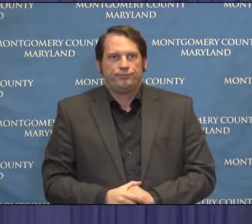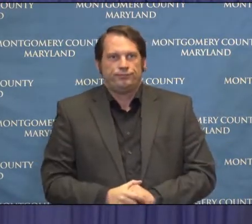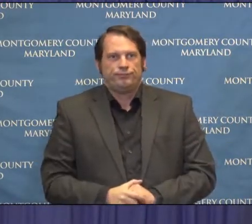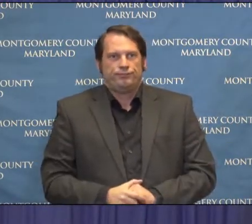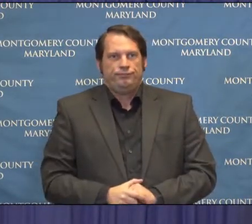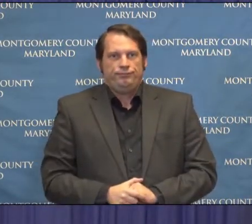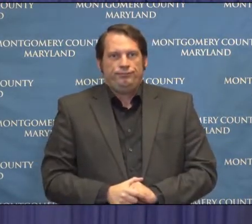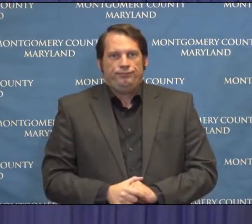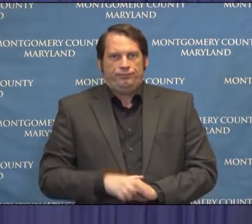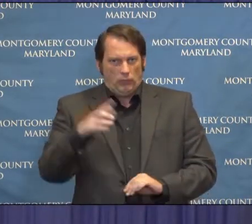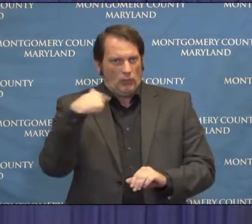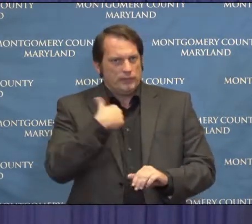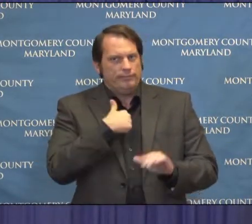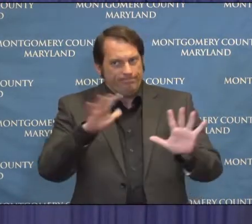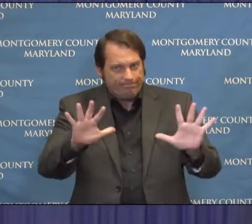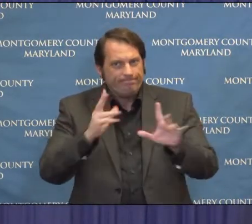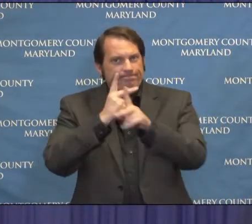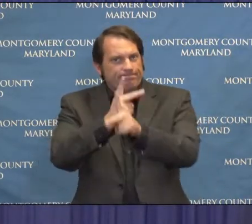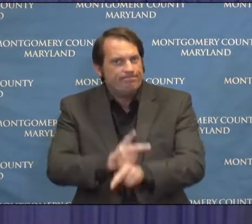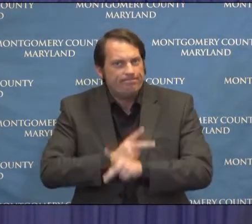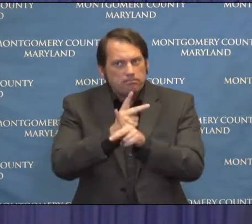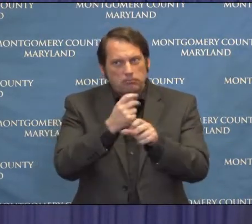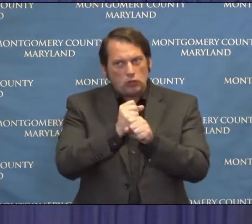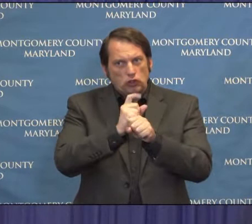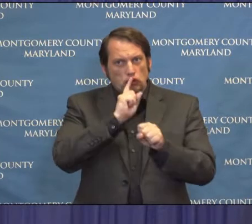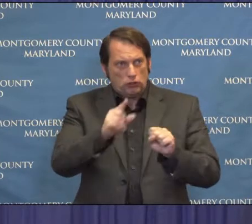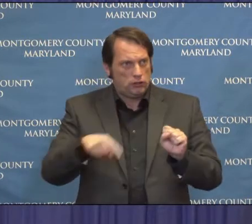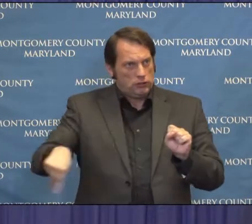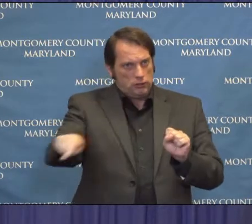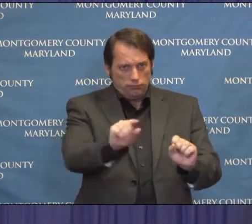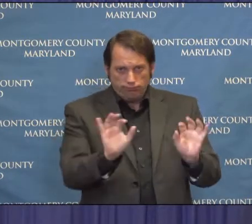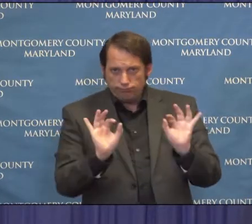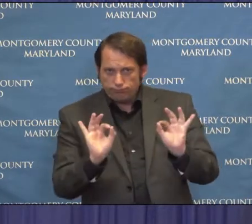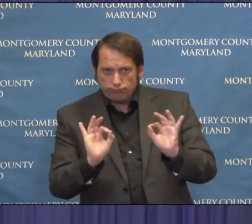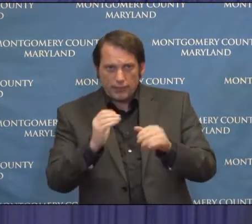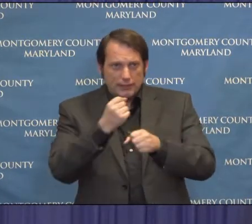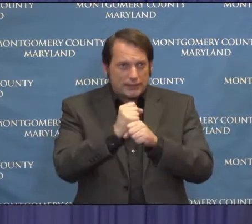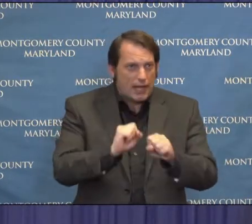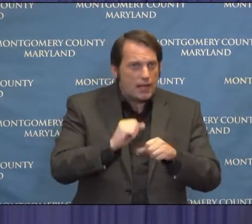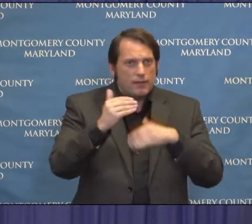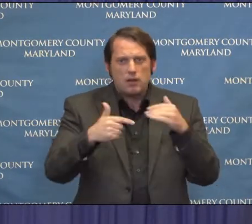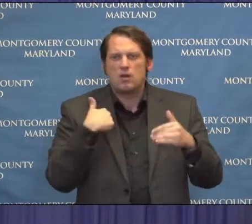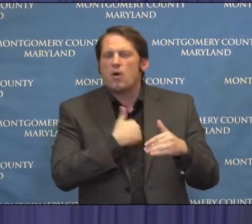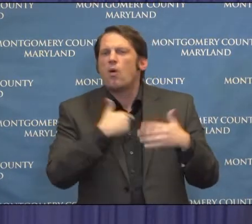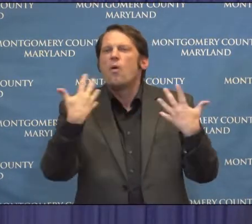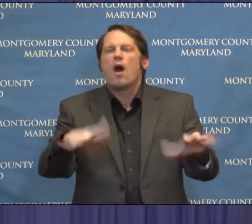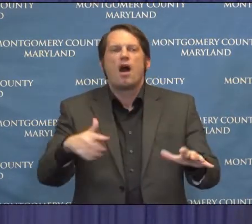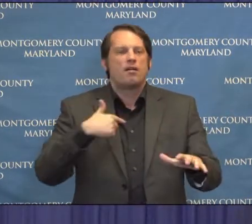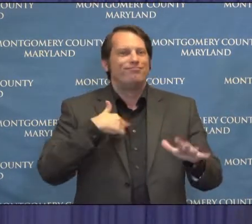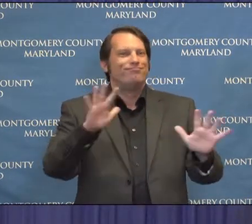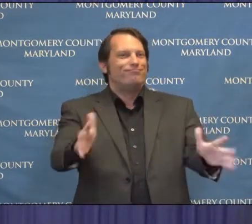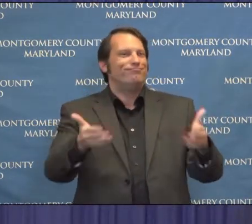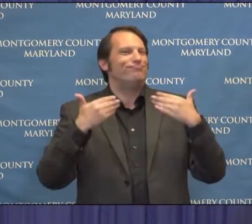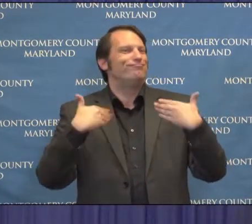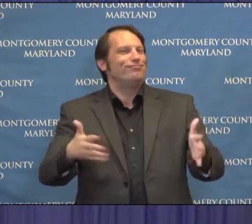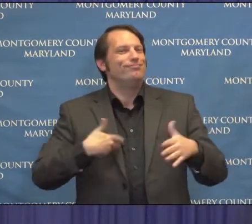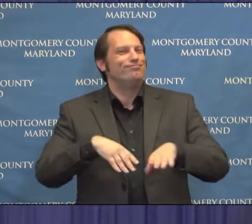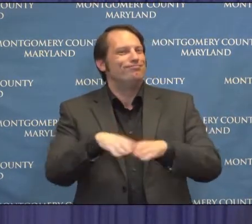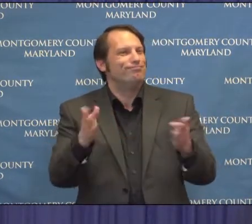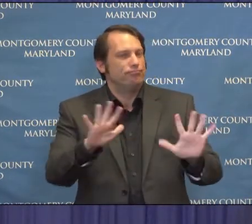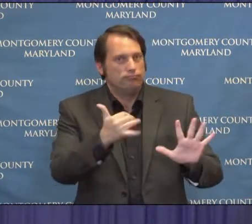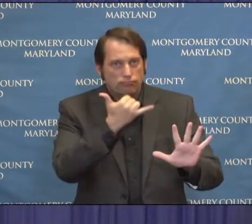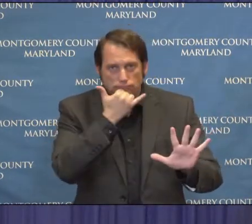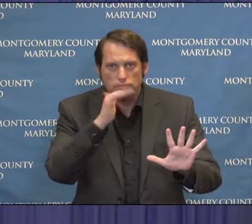front on relaxing protective measures. I think we need to let the scientists and the doctors make those kind